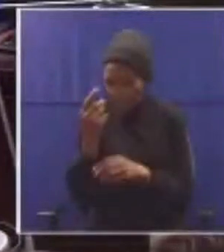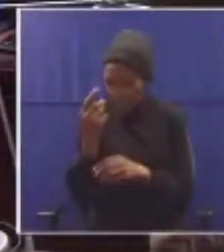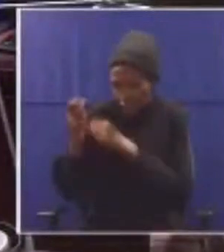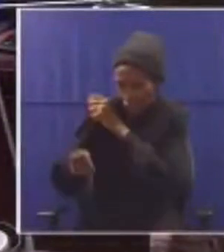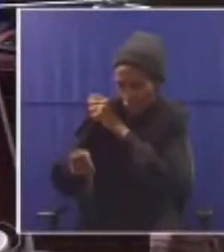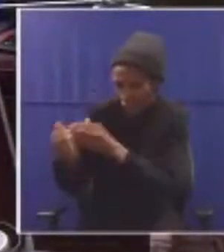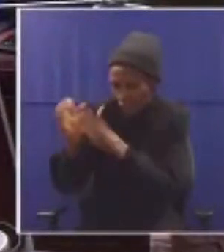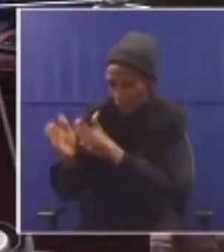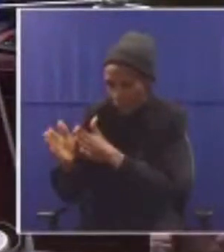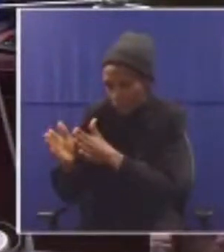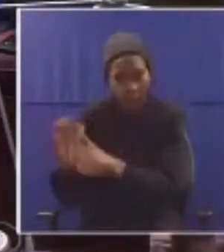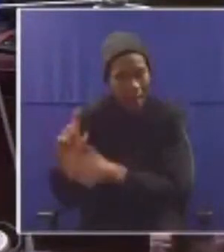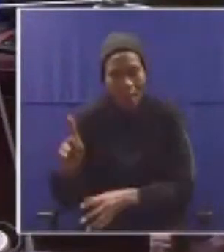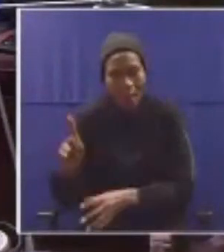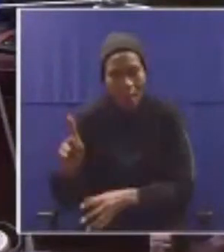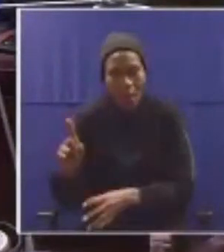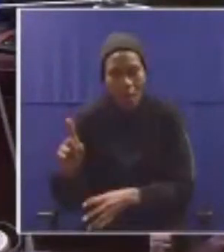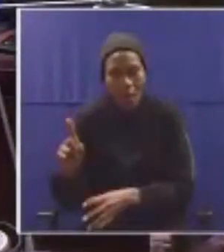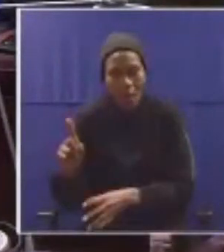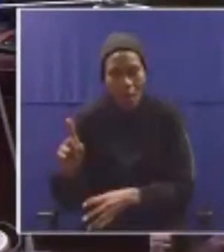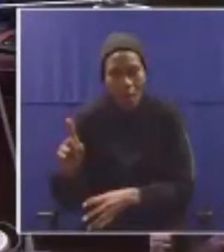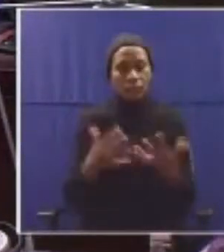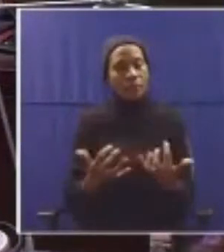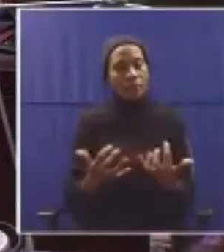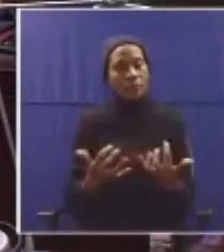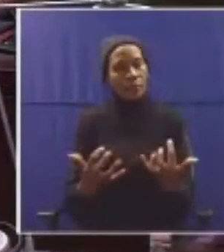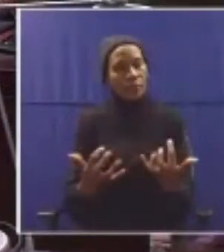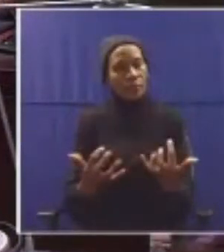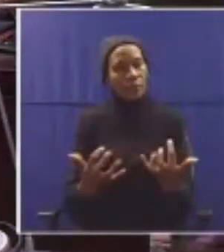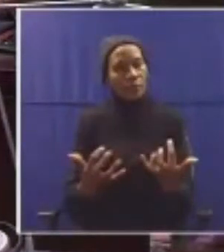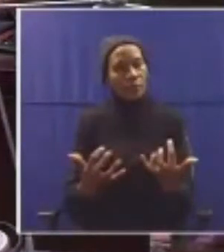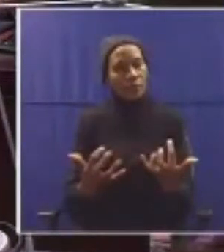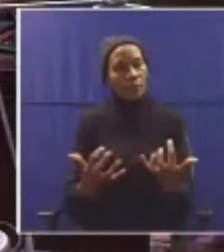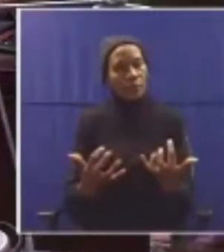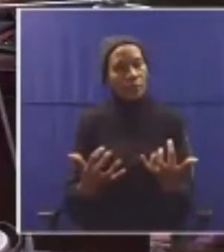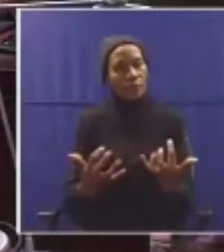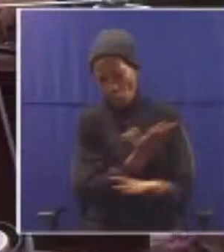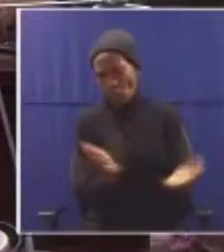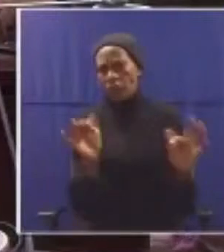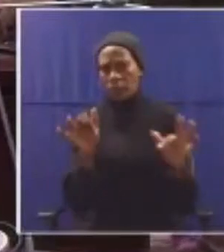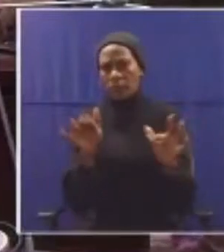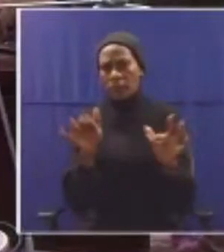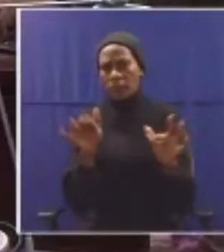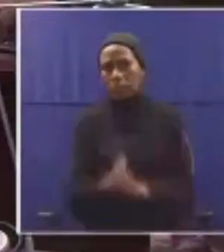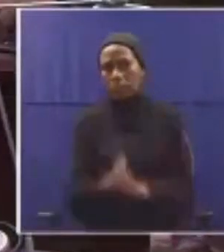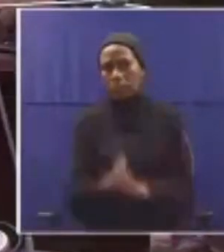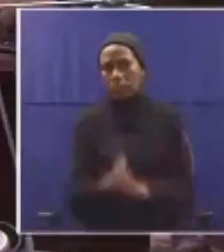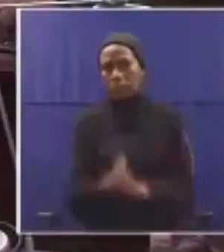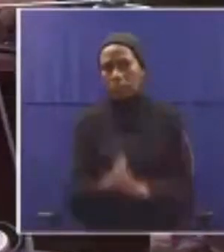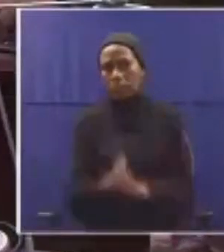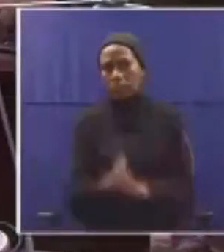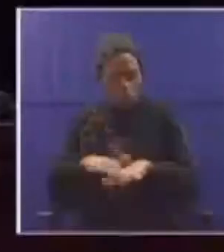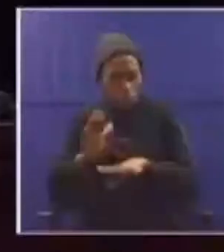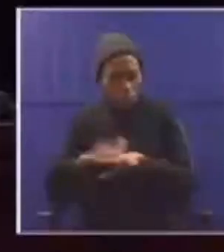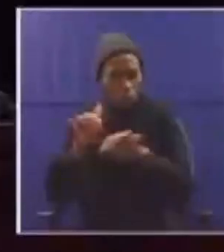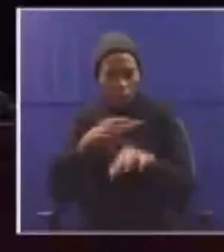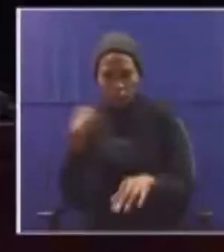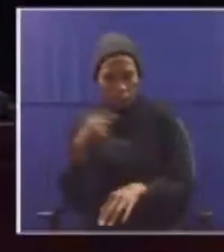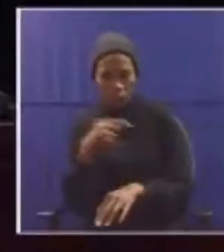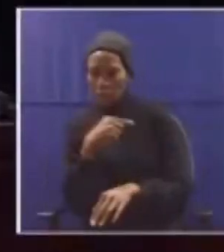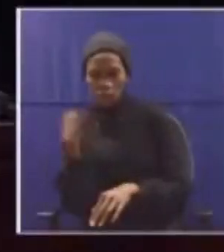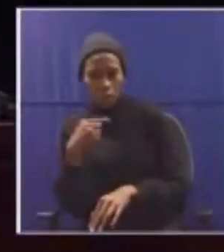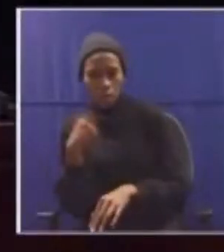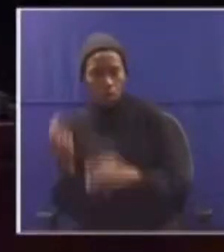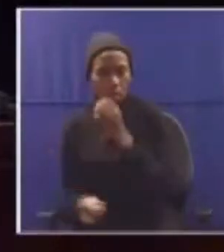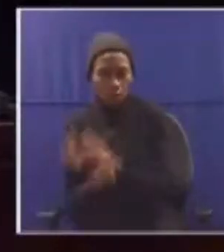of everybody in our country. We are concerned if there's increase in murders in